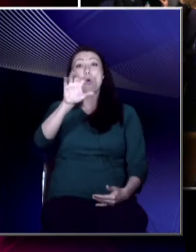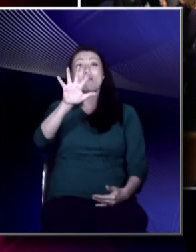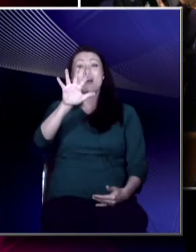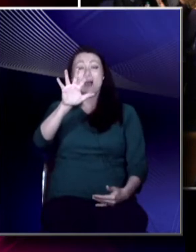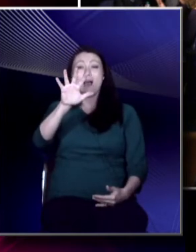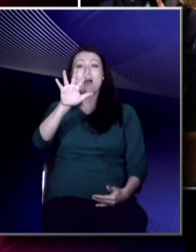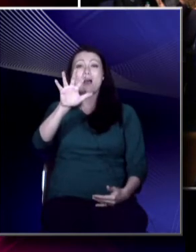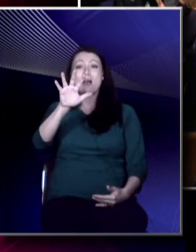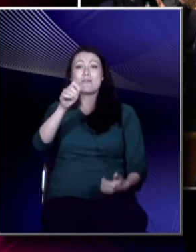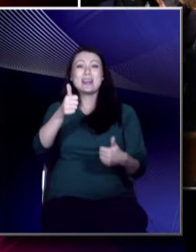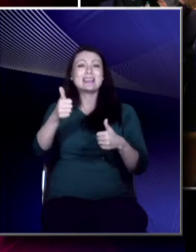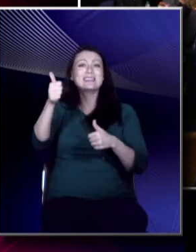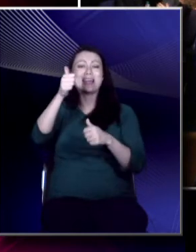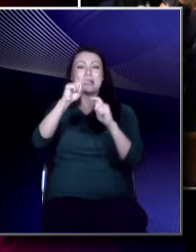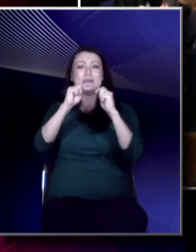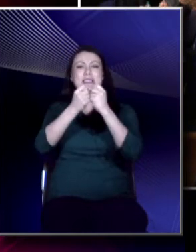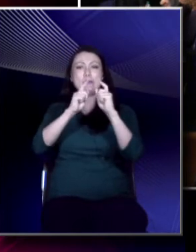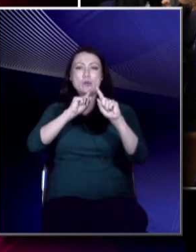executive team reports.